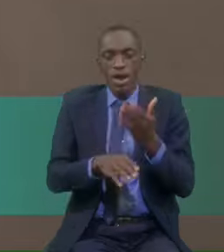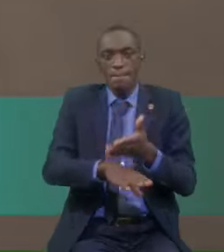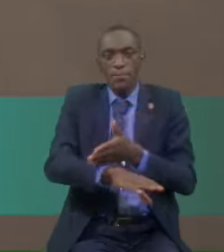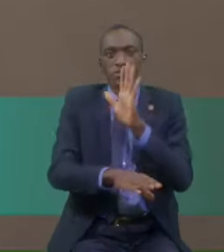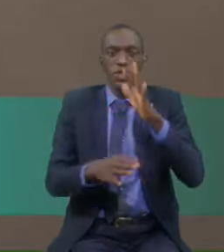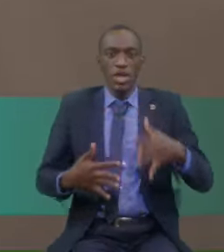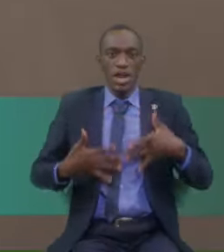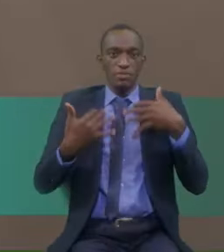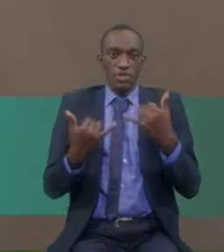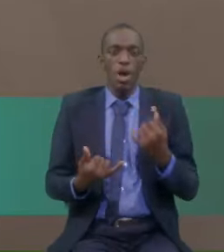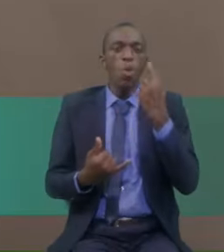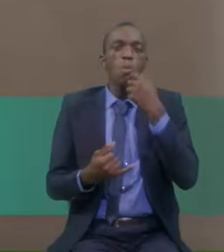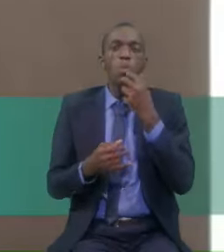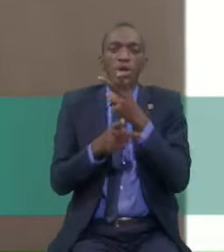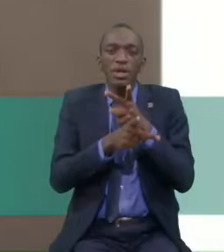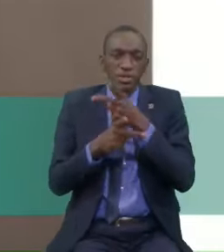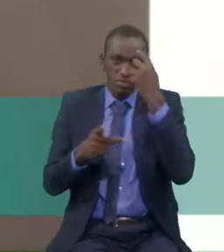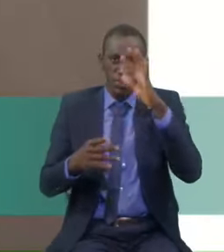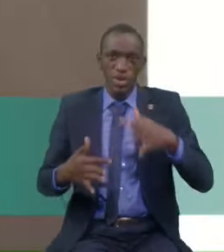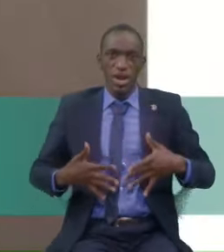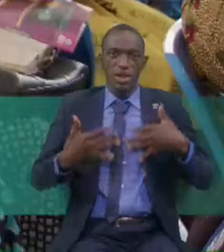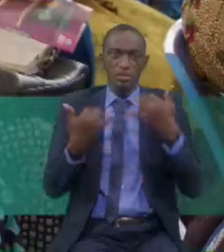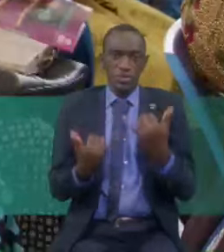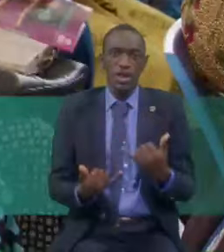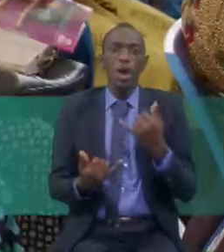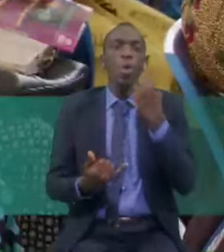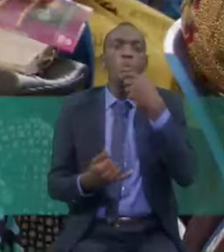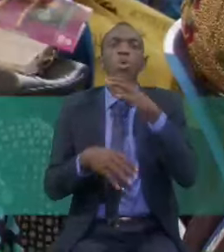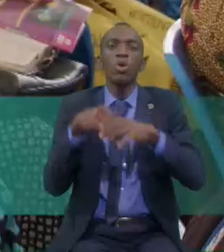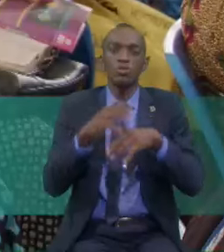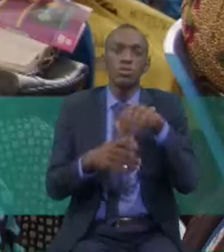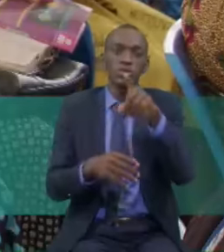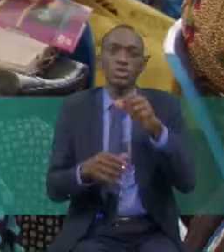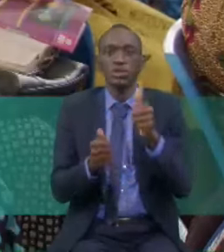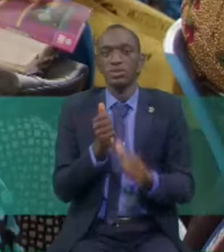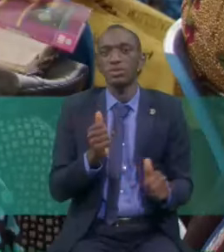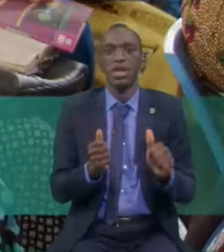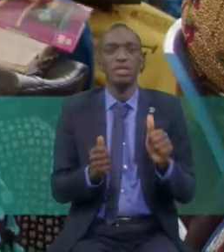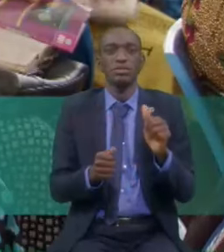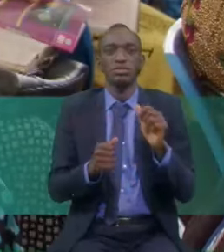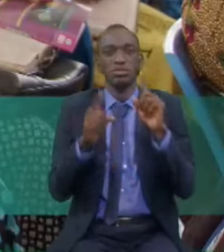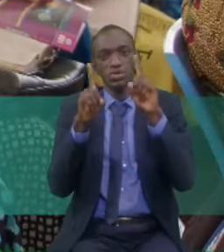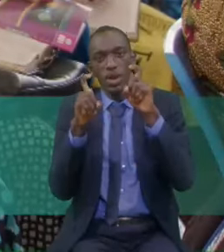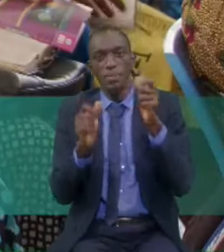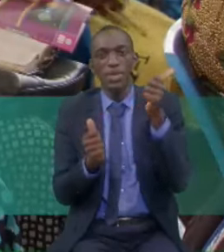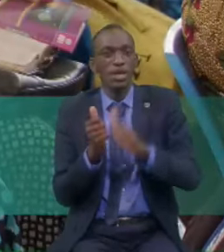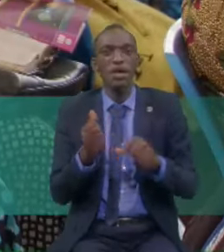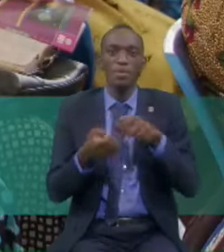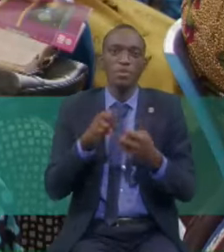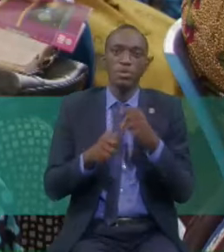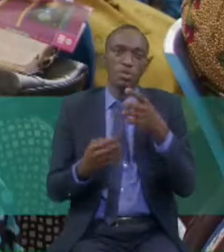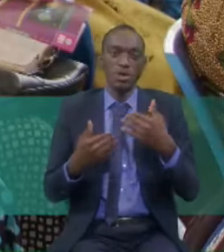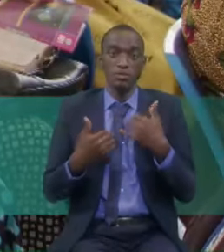Who comforts you in any trial, in any problem you have now? I will pray